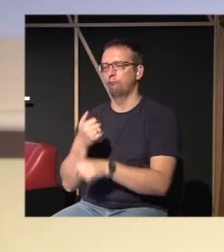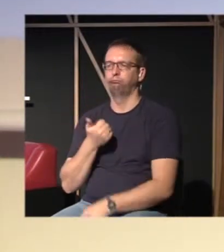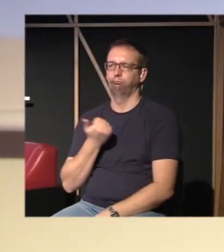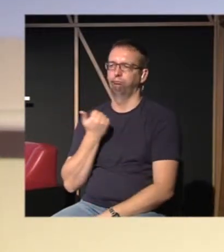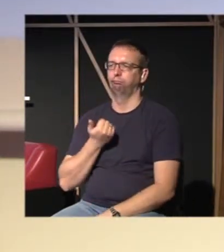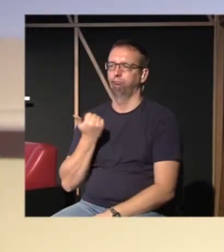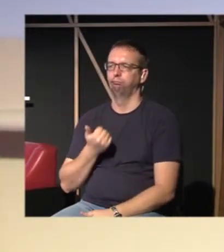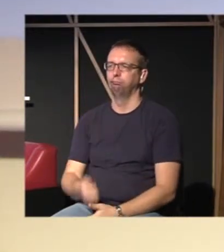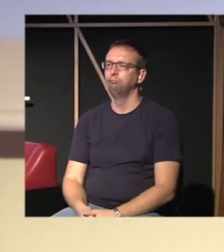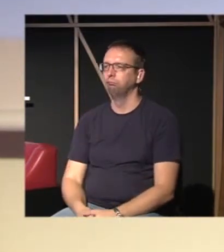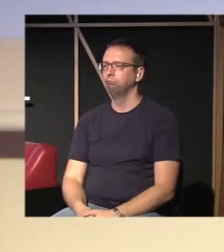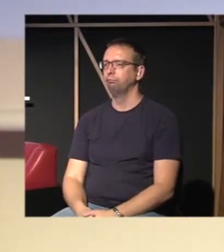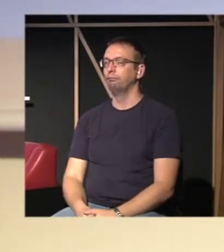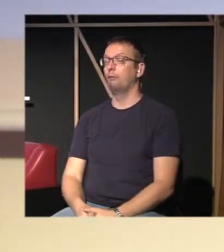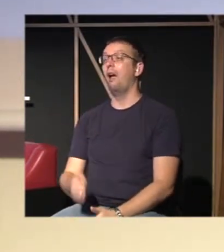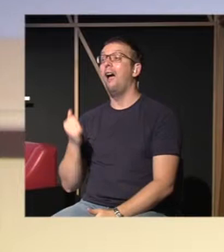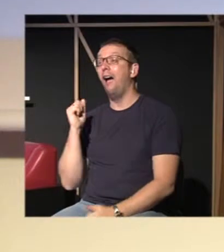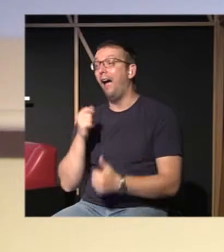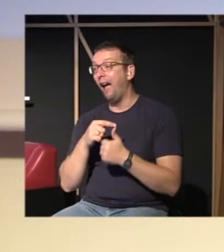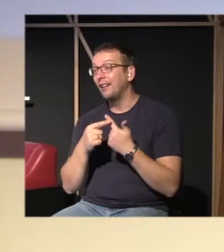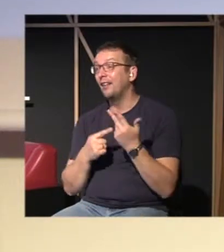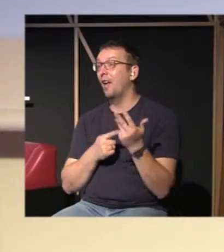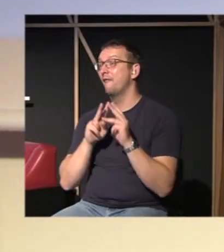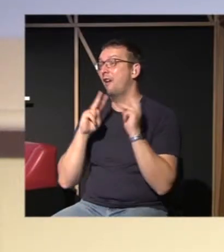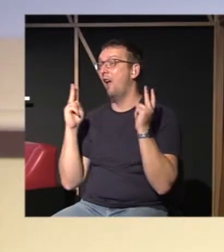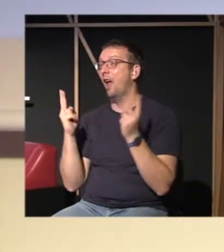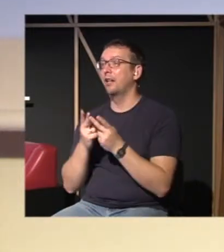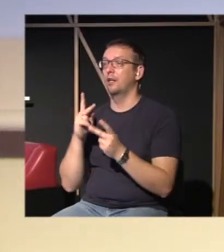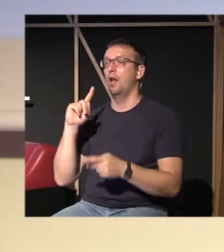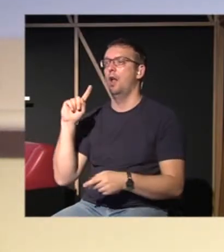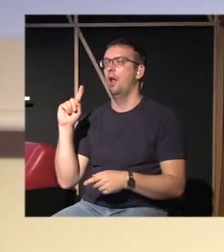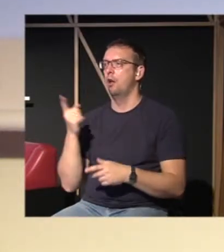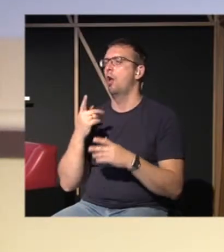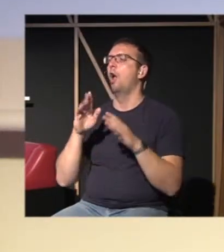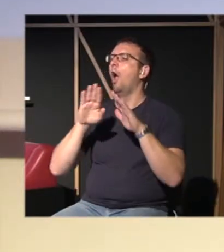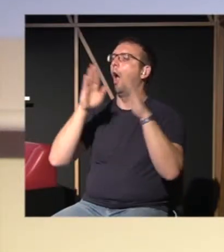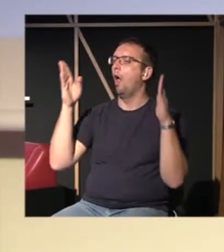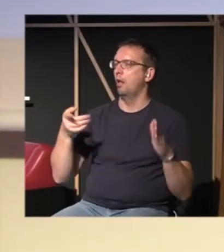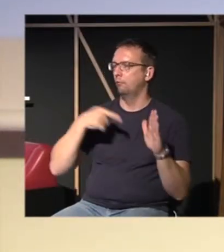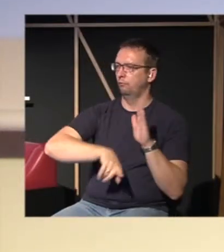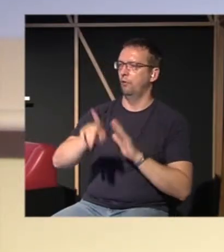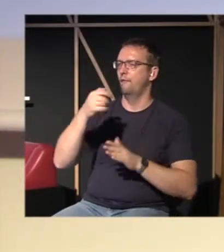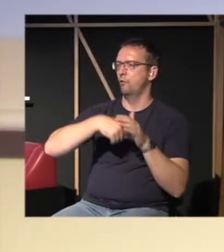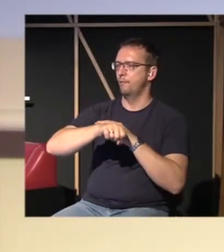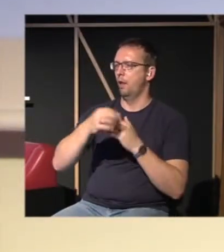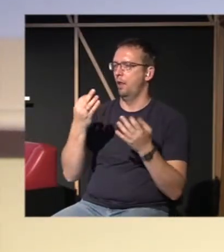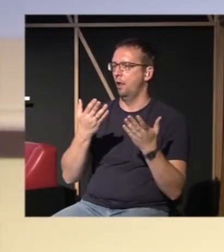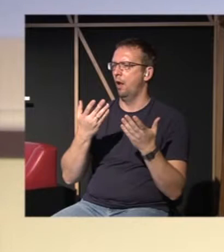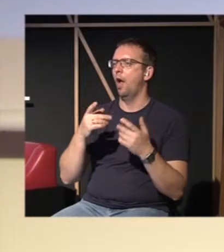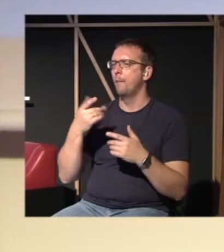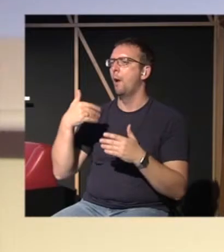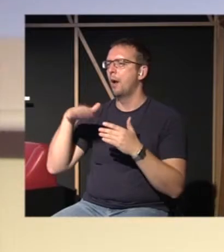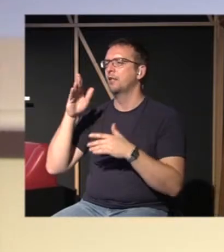arena, and most of them, of course, participated, had their games outside. But